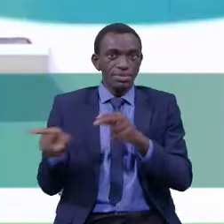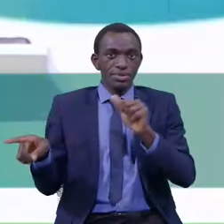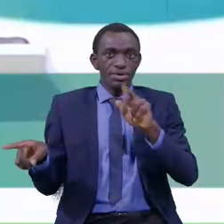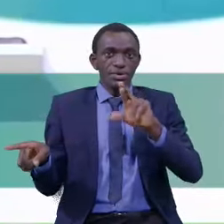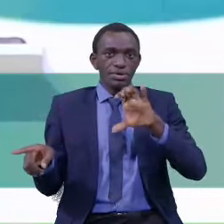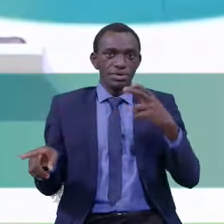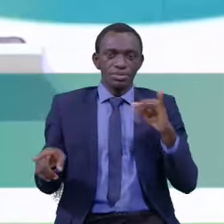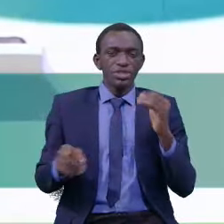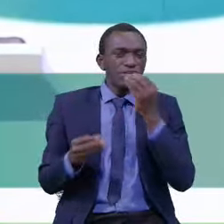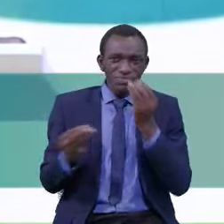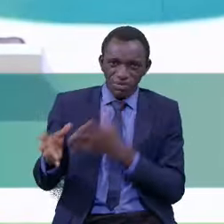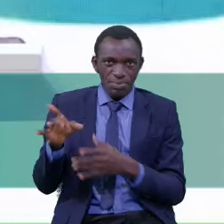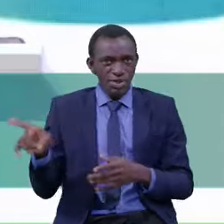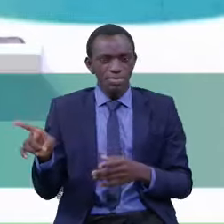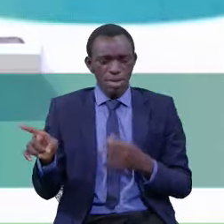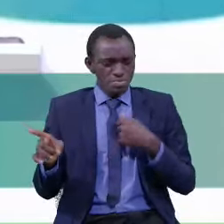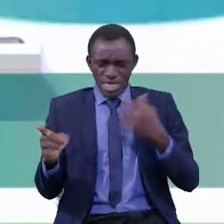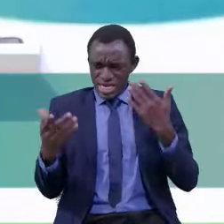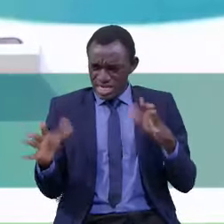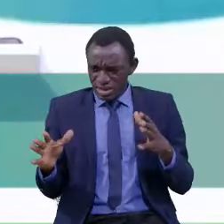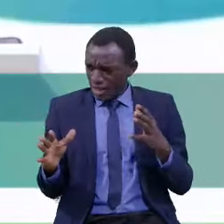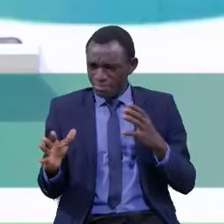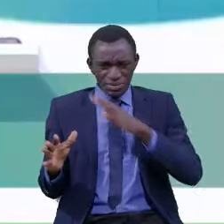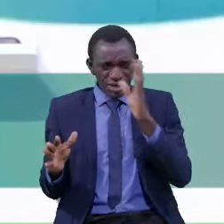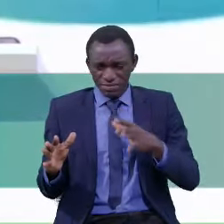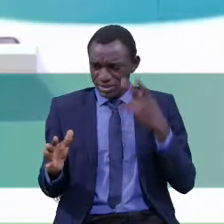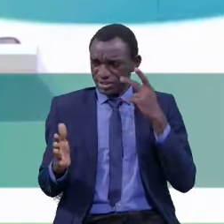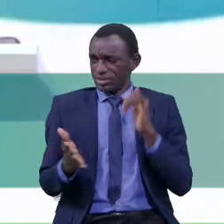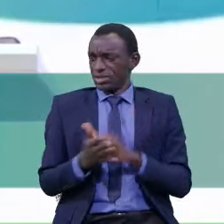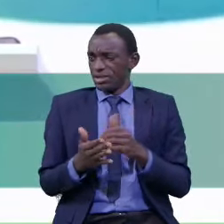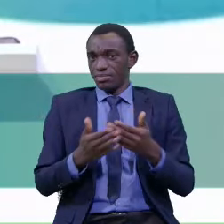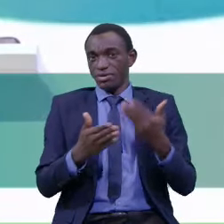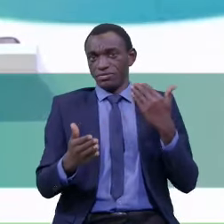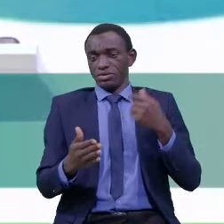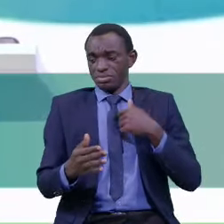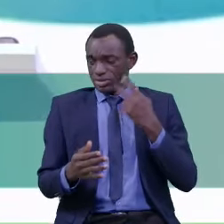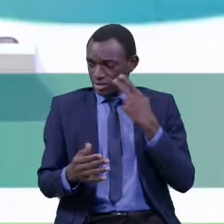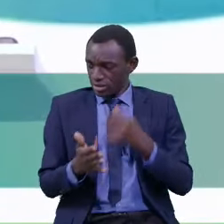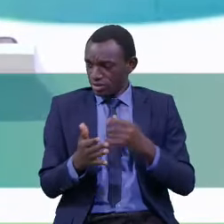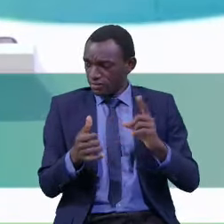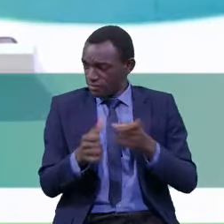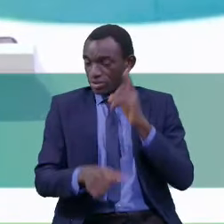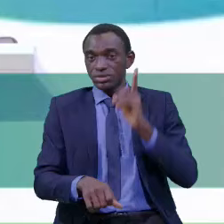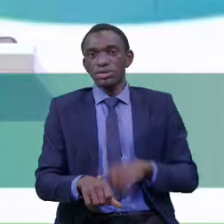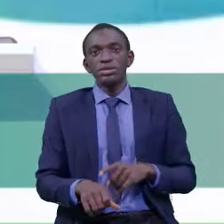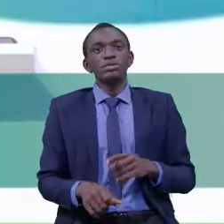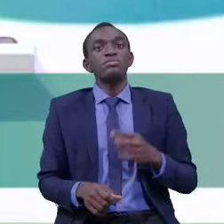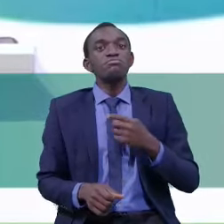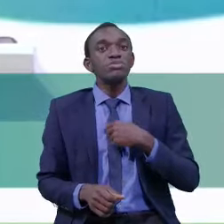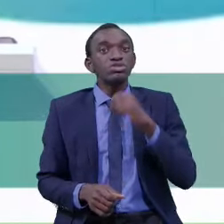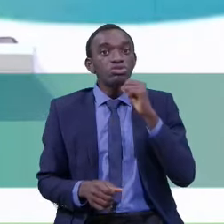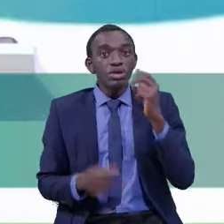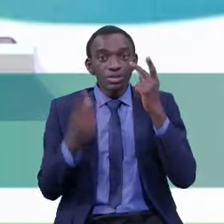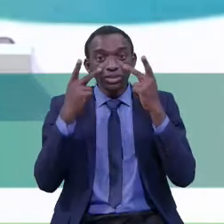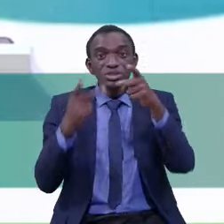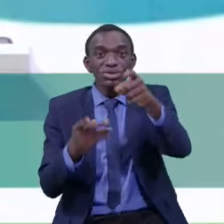seeing that in the New Testament for the first time. I've not seen you before. I'm looking at you for the